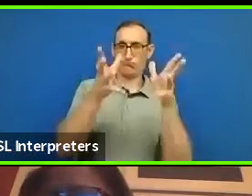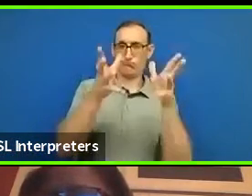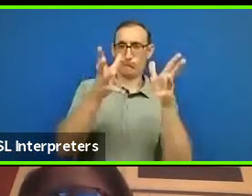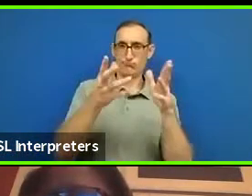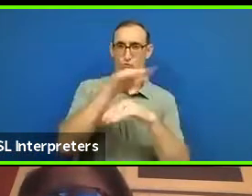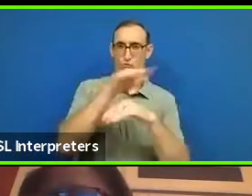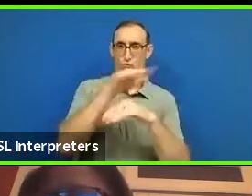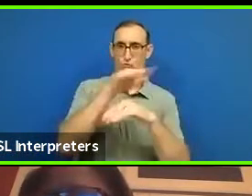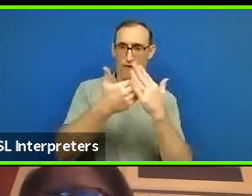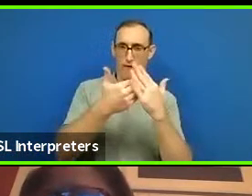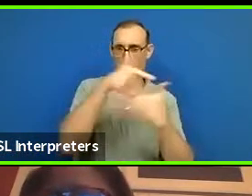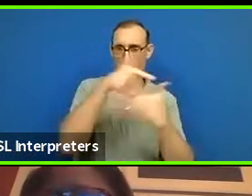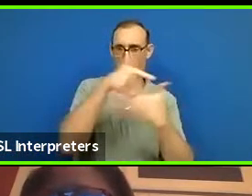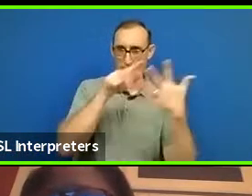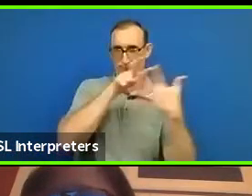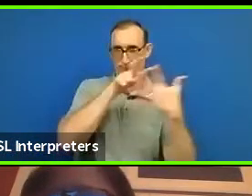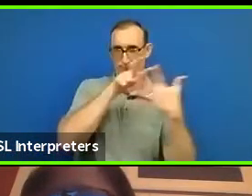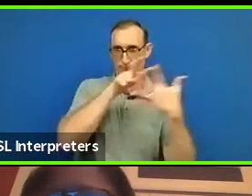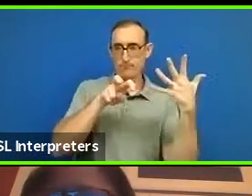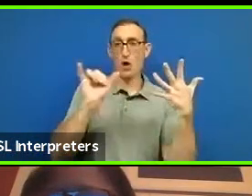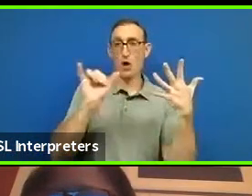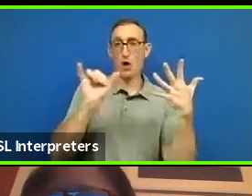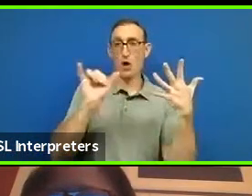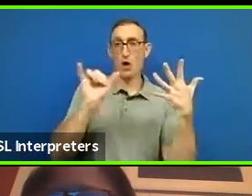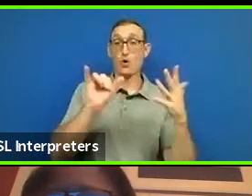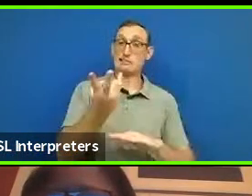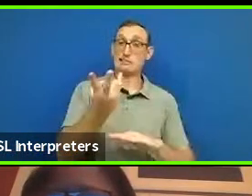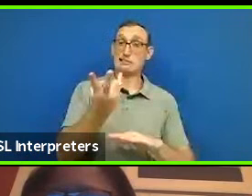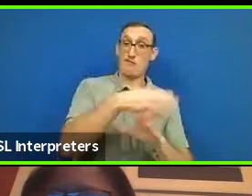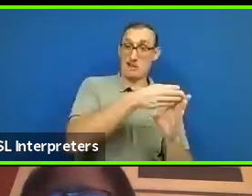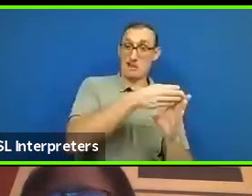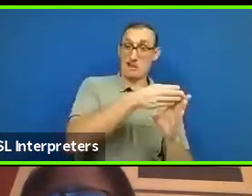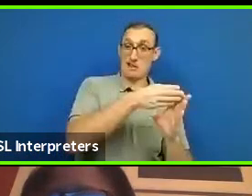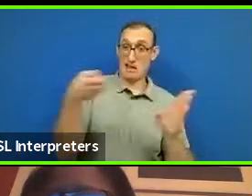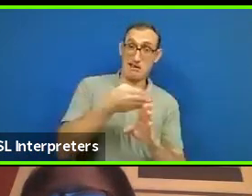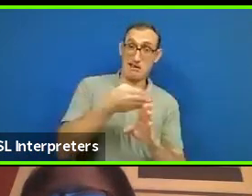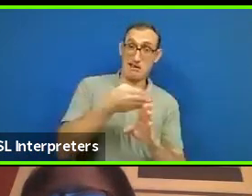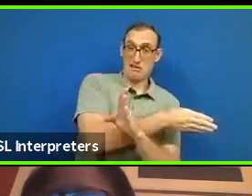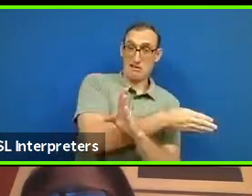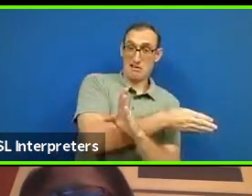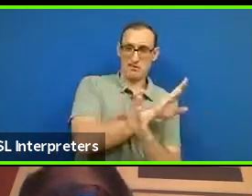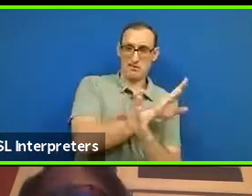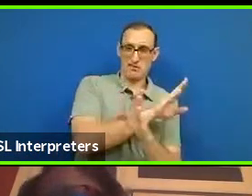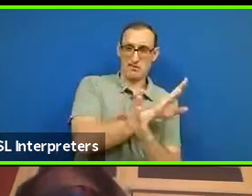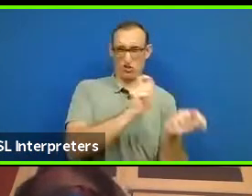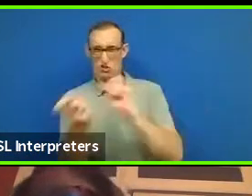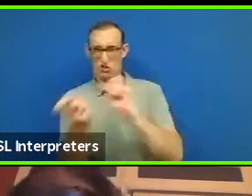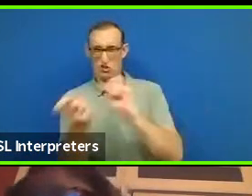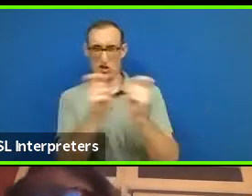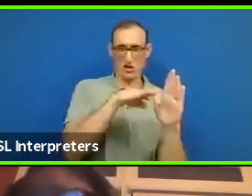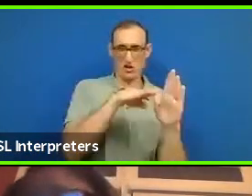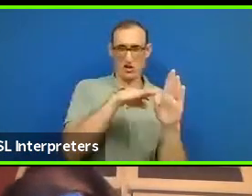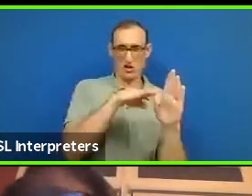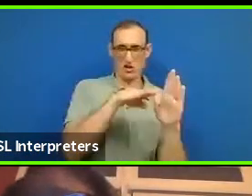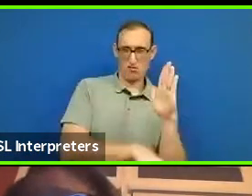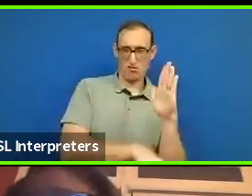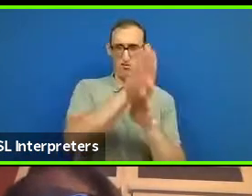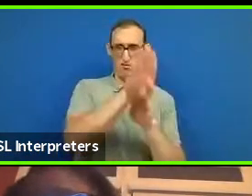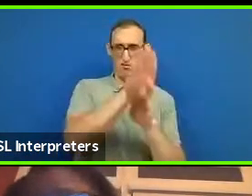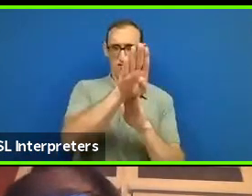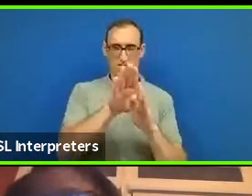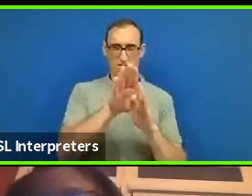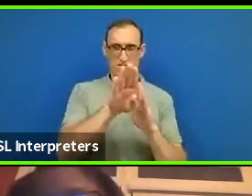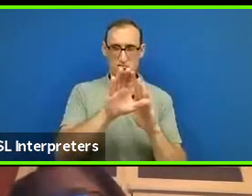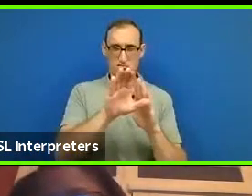change in cases from the current 7 days to the previous 7 days, kind of trying to see what our overall trend is, if we're trending up or down,